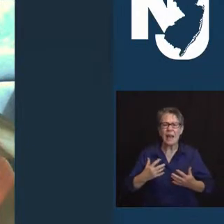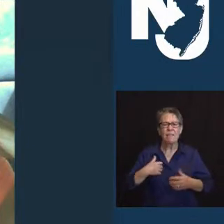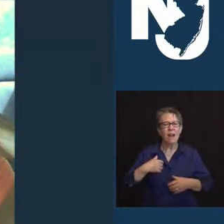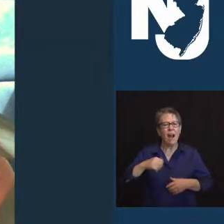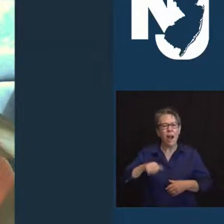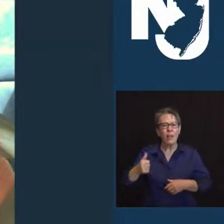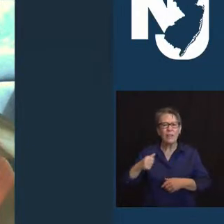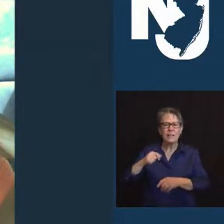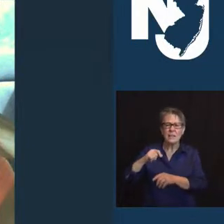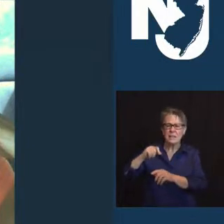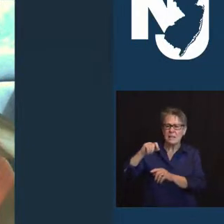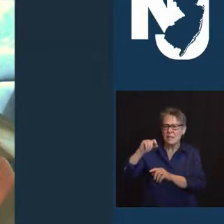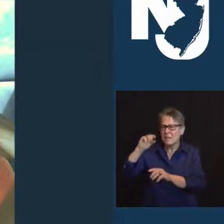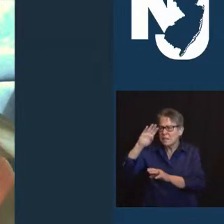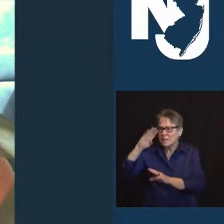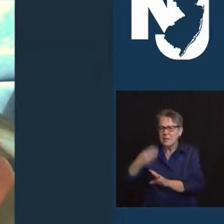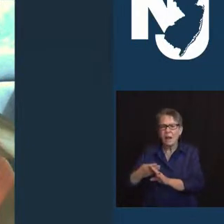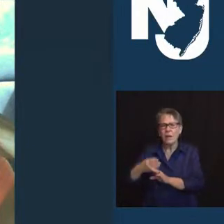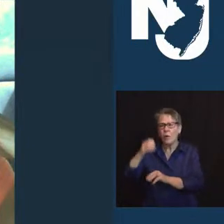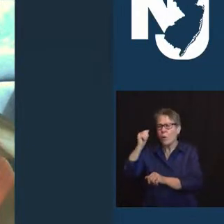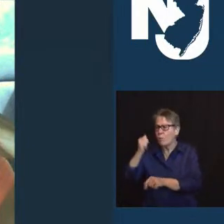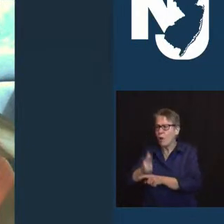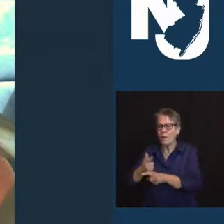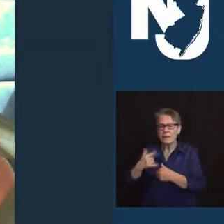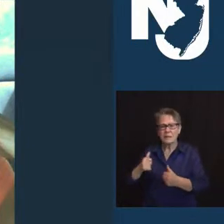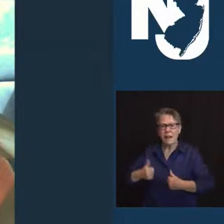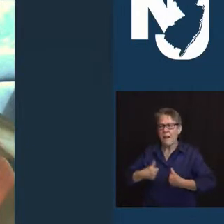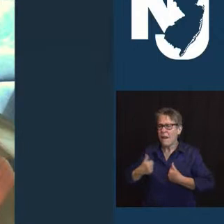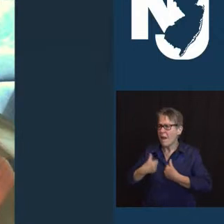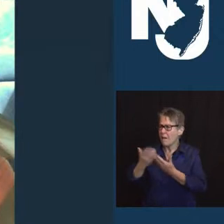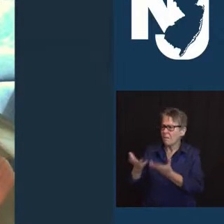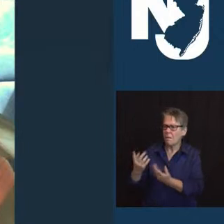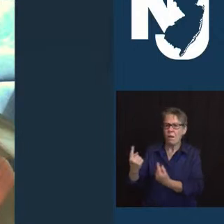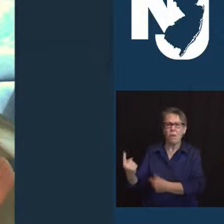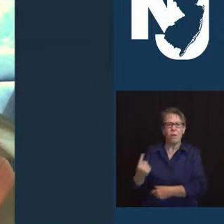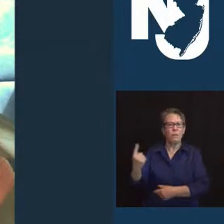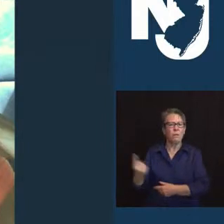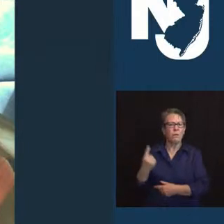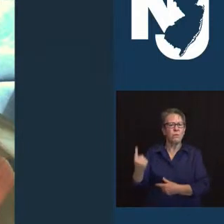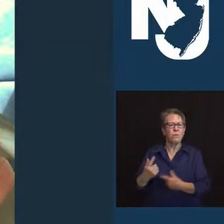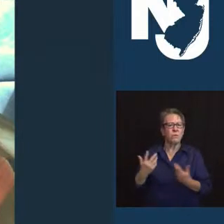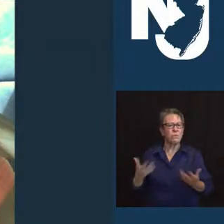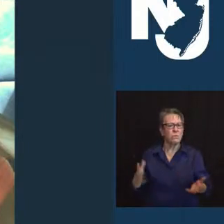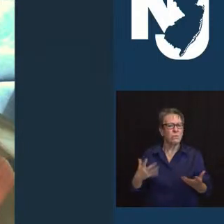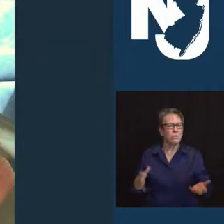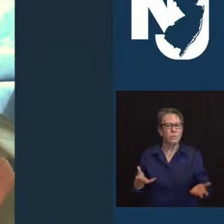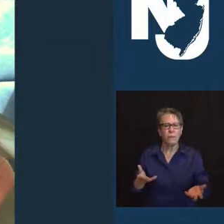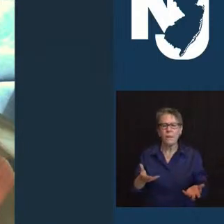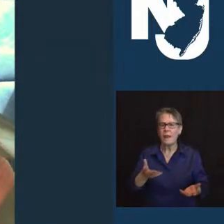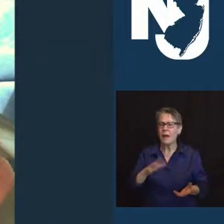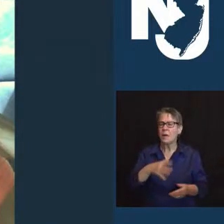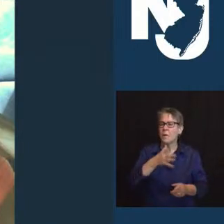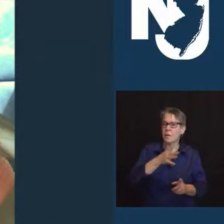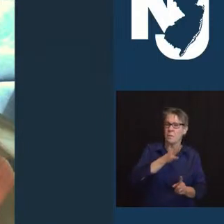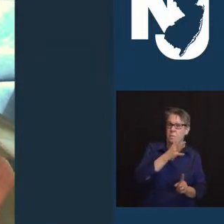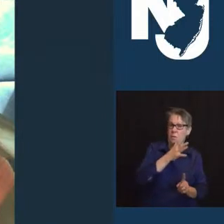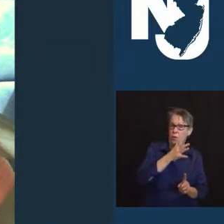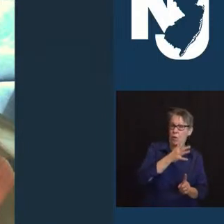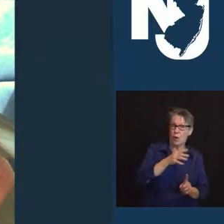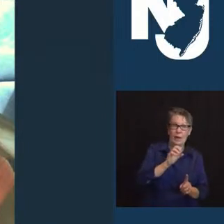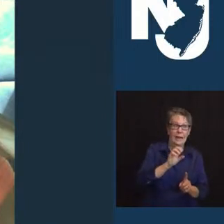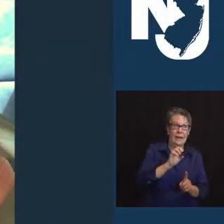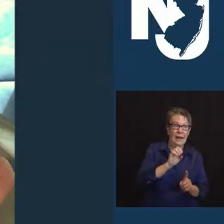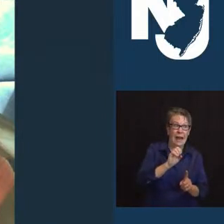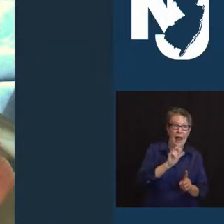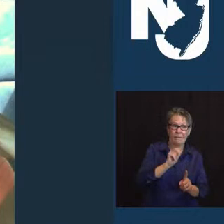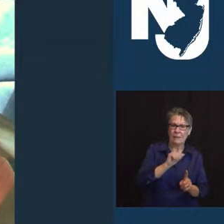Winston Jr. Avis leaves behind as well her sister and 2 brothers, Ava's aunt and uncles, Amanda, Cecil,